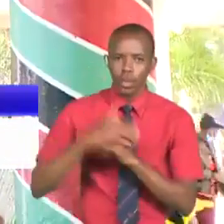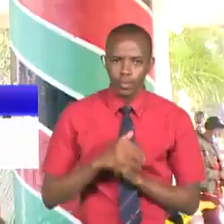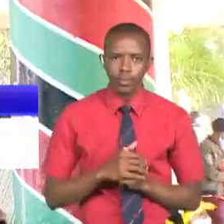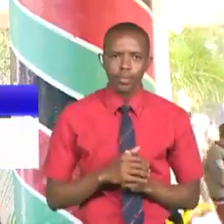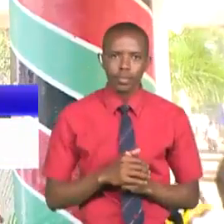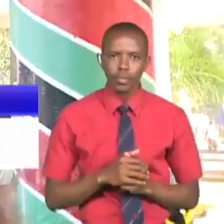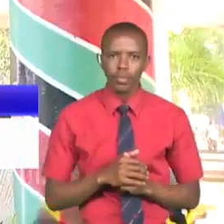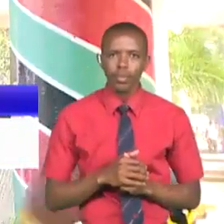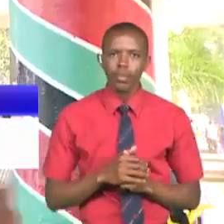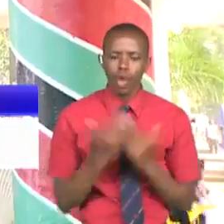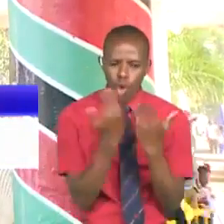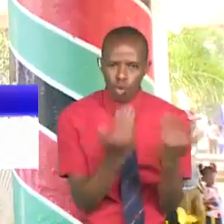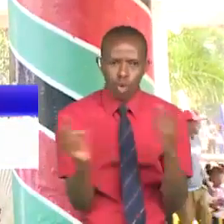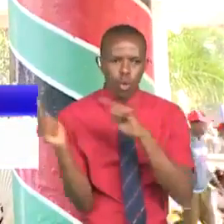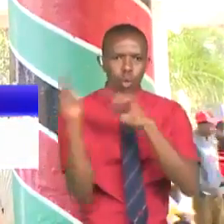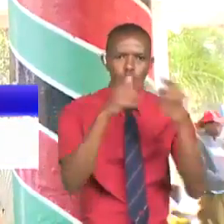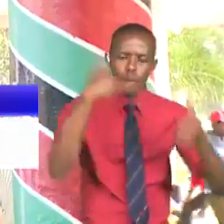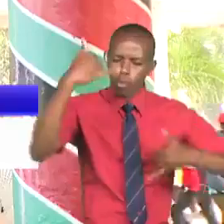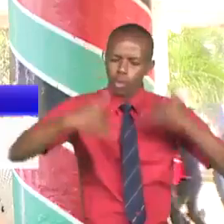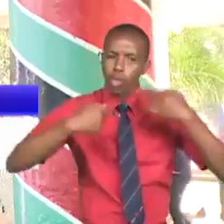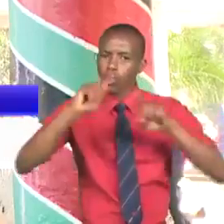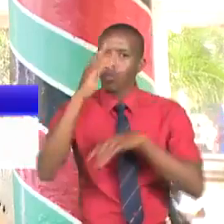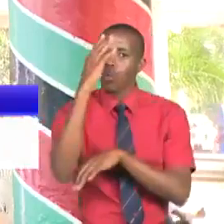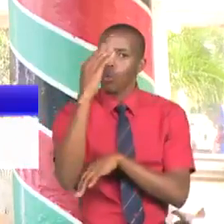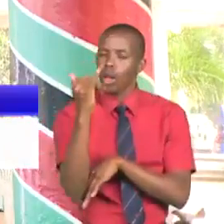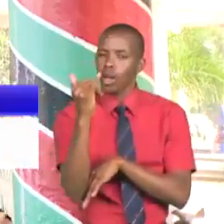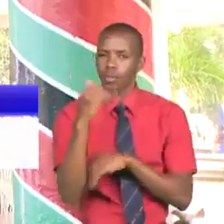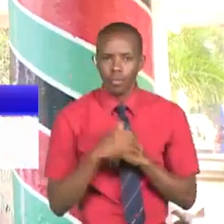kwa watu hiyo kuja jibambe tu, kusabu,